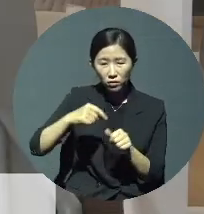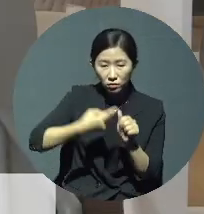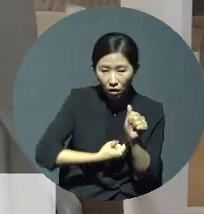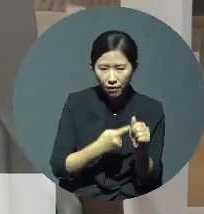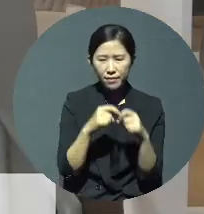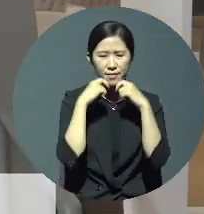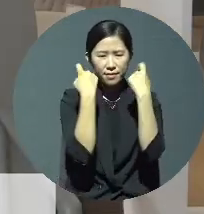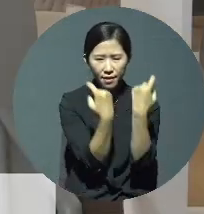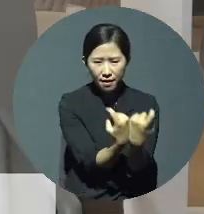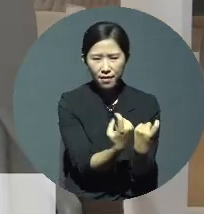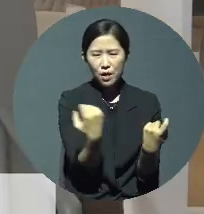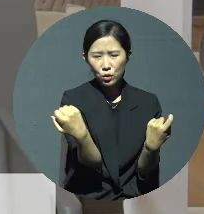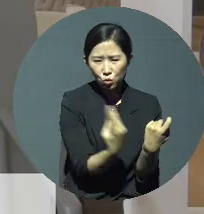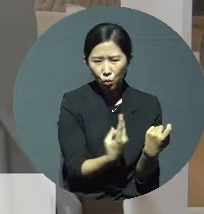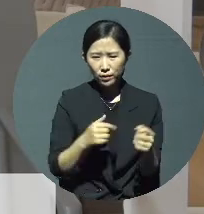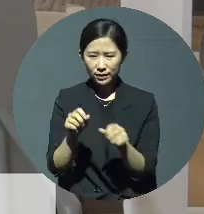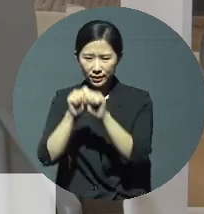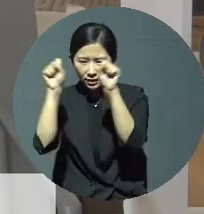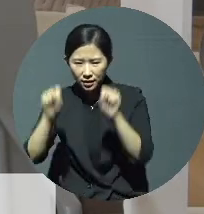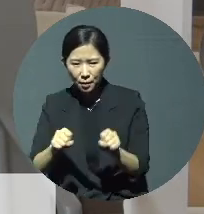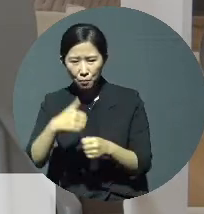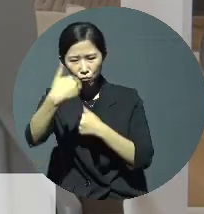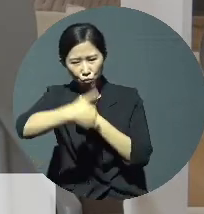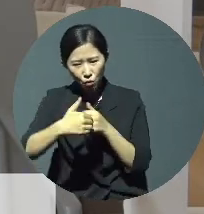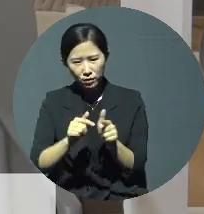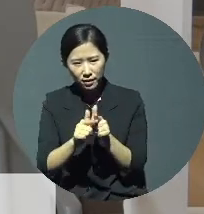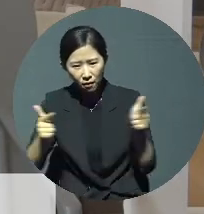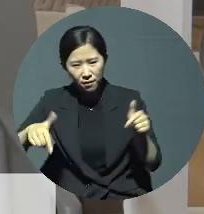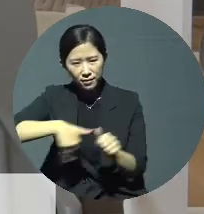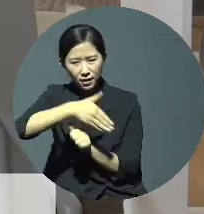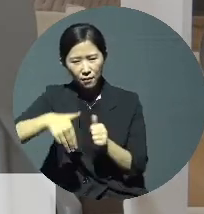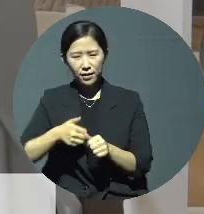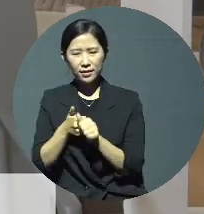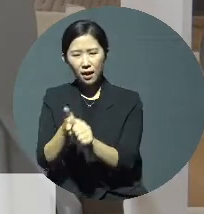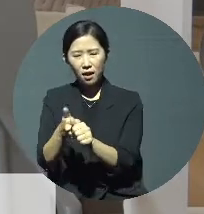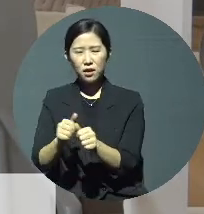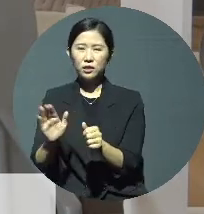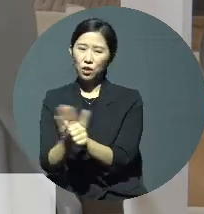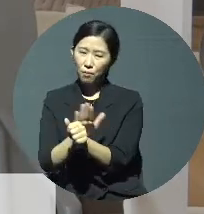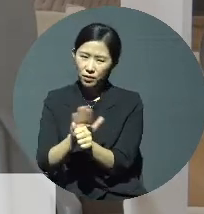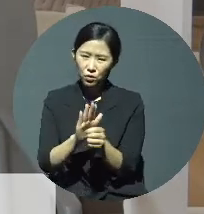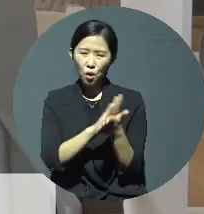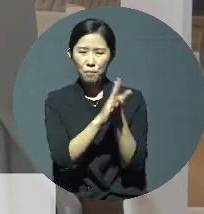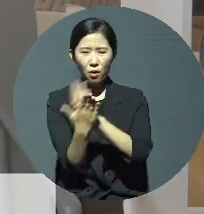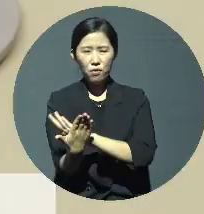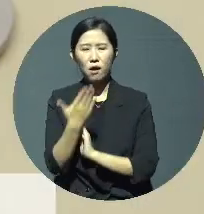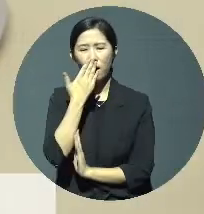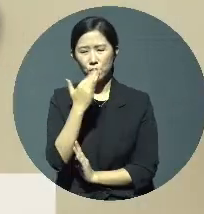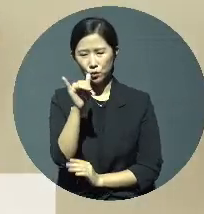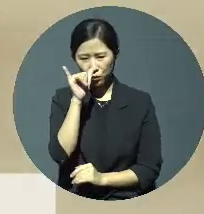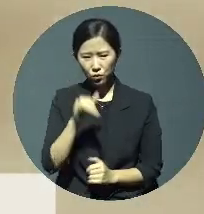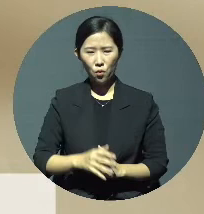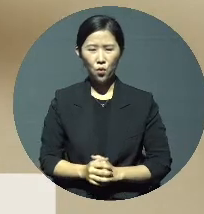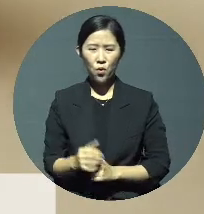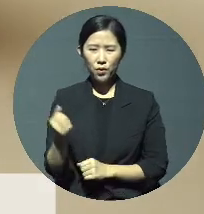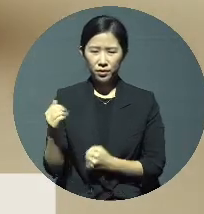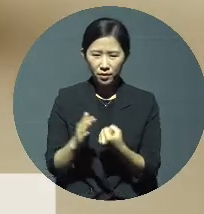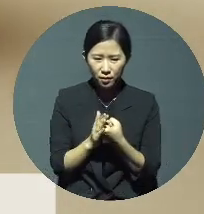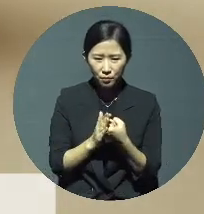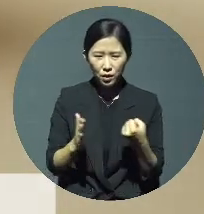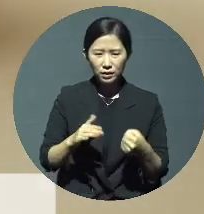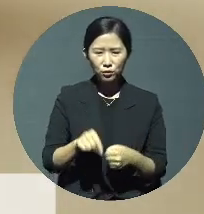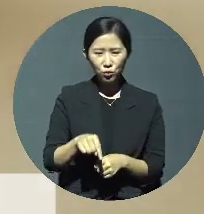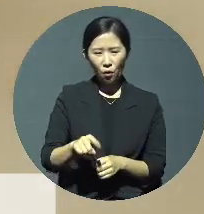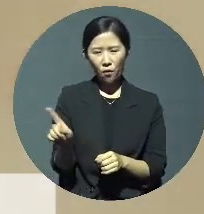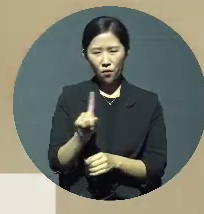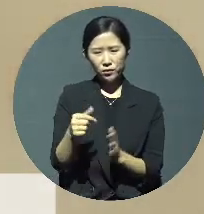the requirements of the individual and also other systems that are in place in terms of how they live and how services change. So if a product lives